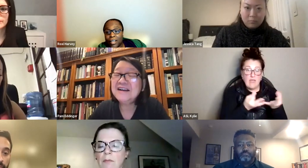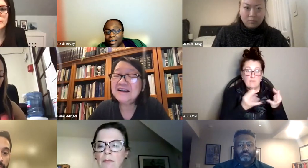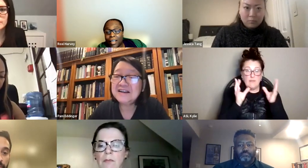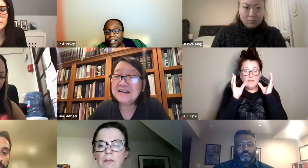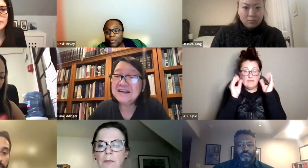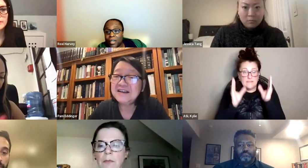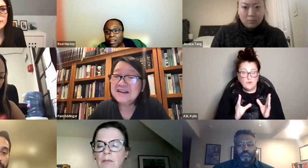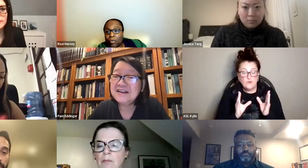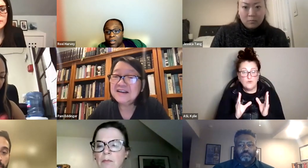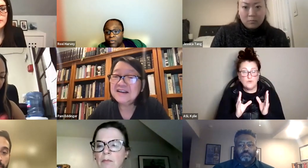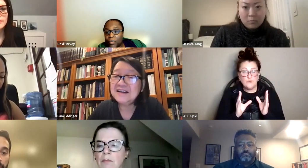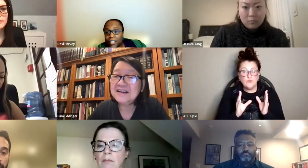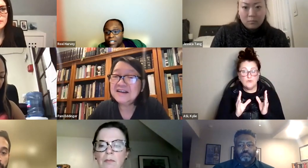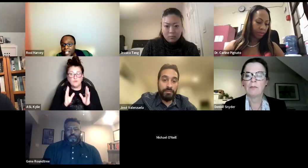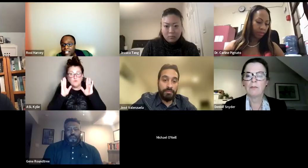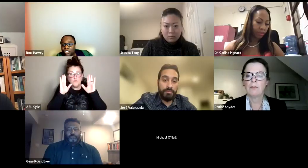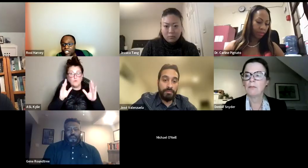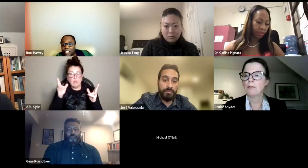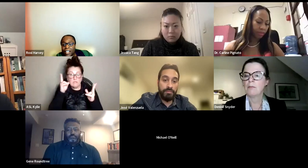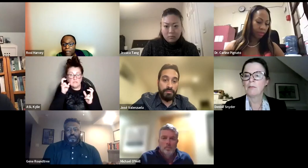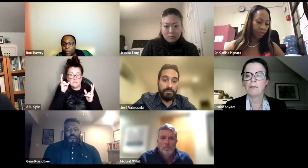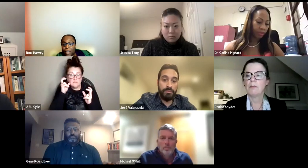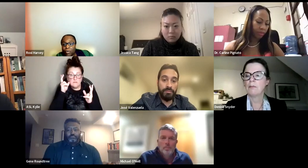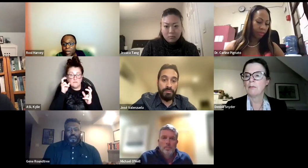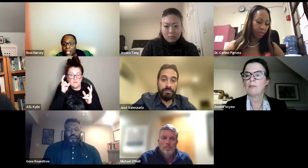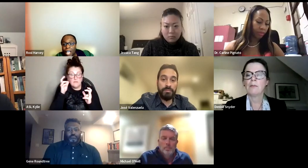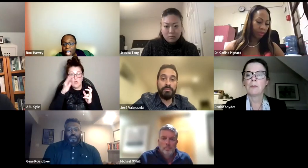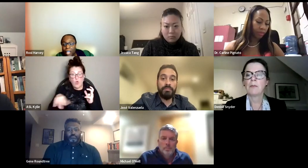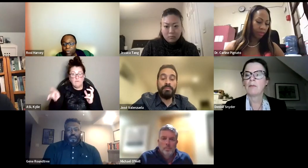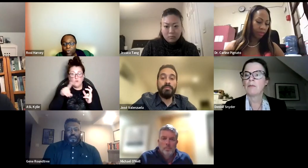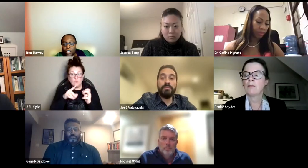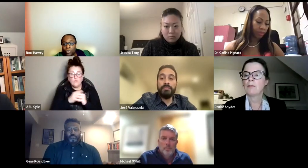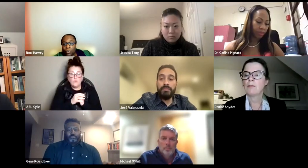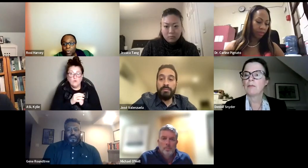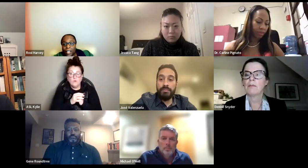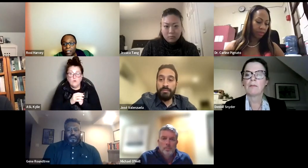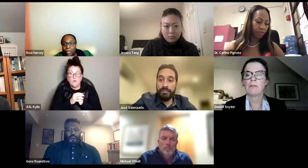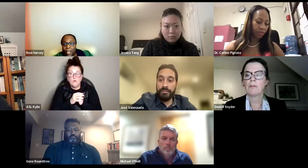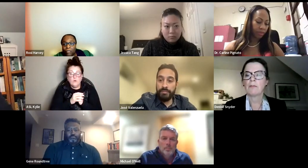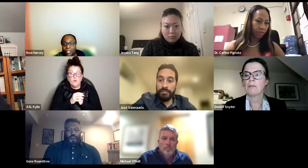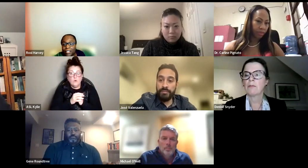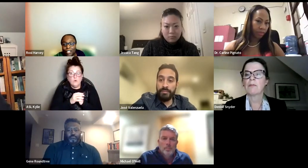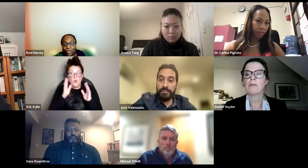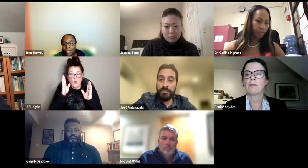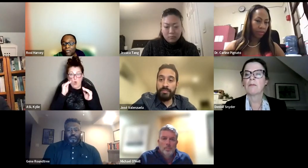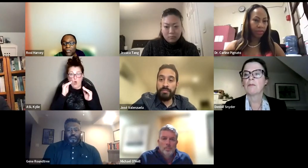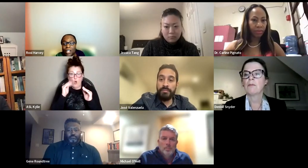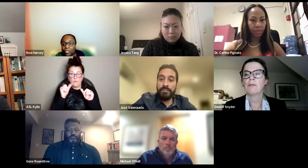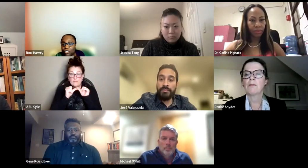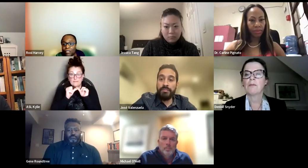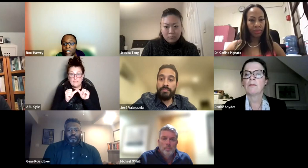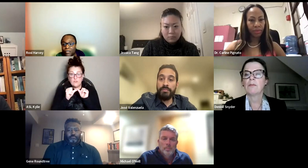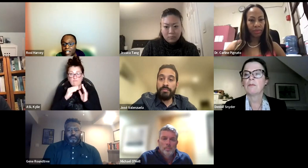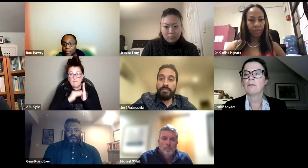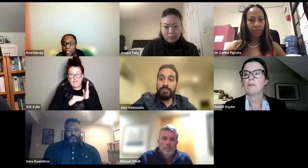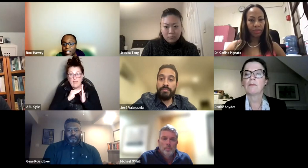came out. It has been a wonderful listening session just to hear from everyone. And we really do hope that everyone continues to fill